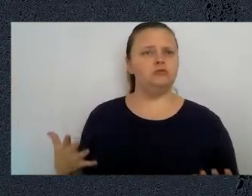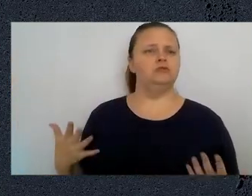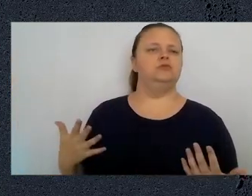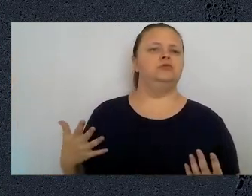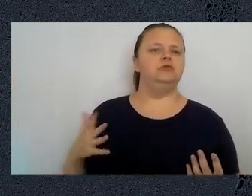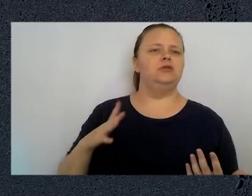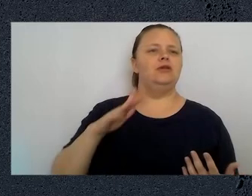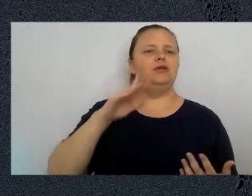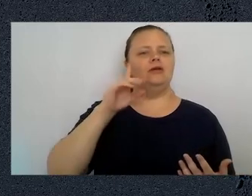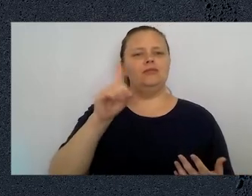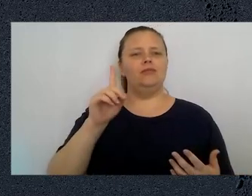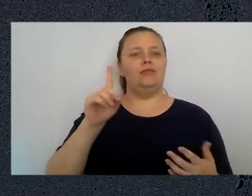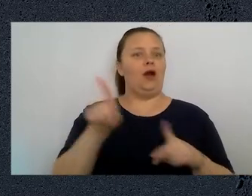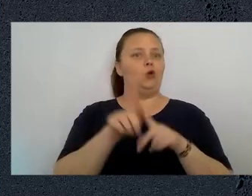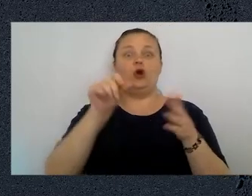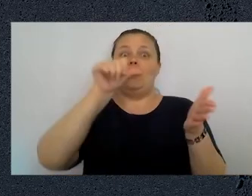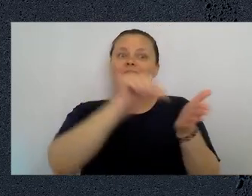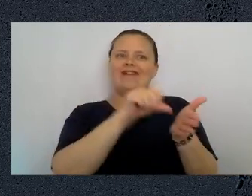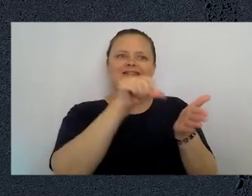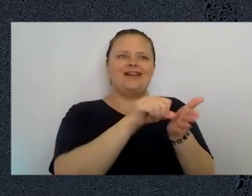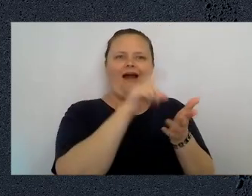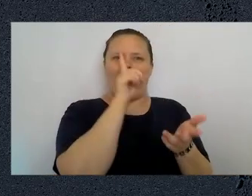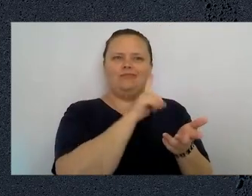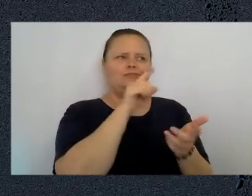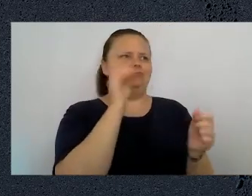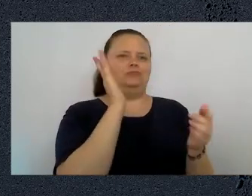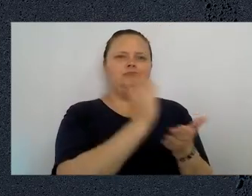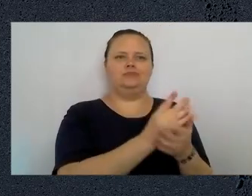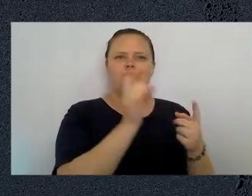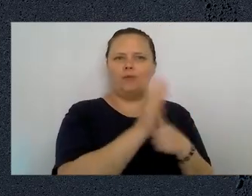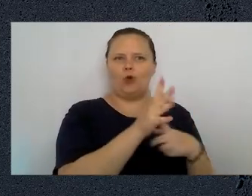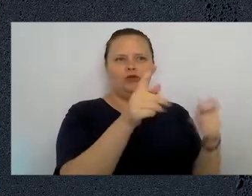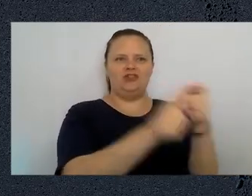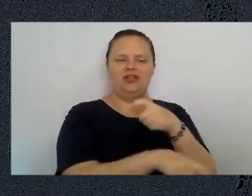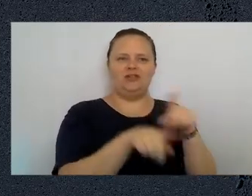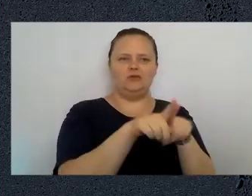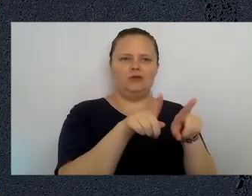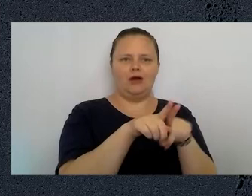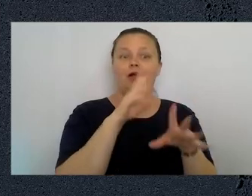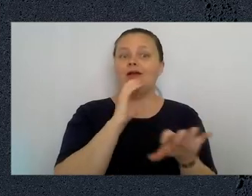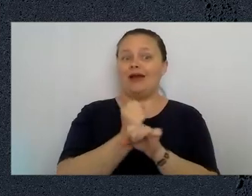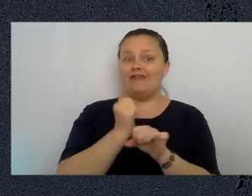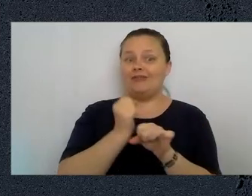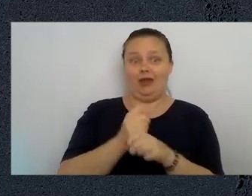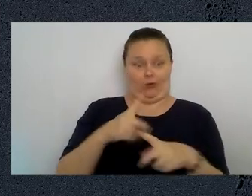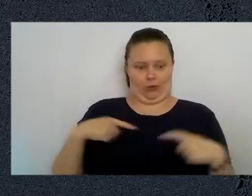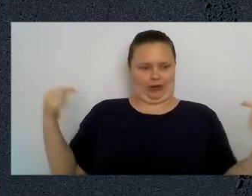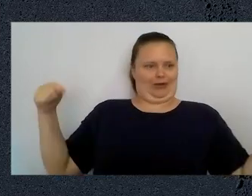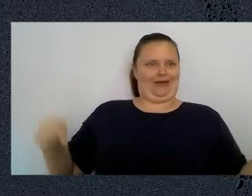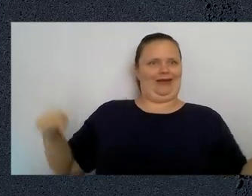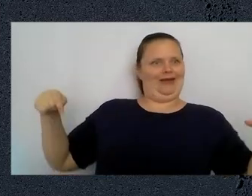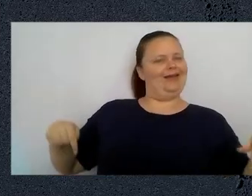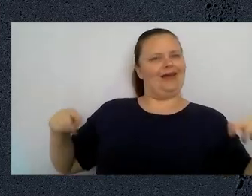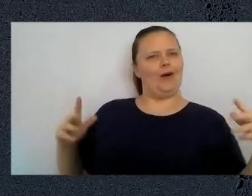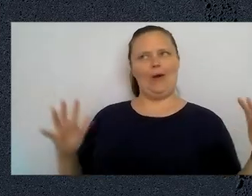the funders, you know, in science, the funders play a huge role in that change. Government. What about Parliament House? What role do you